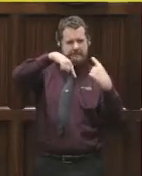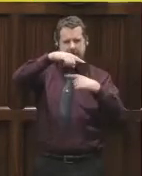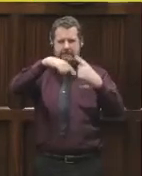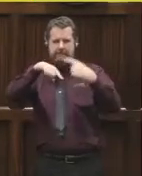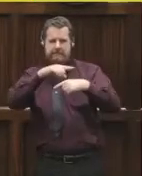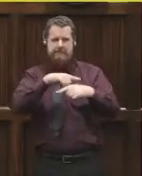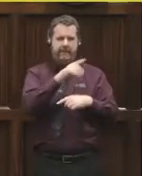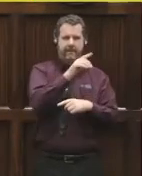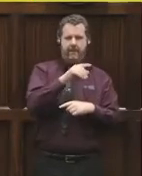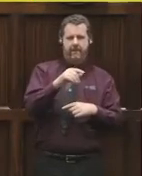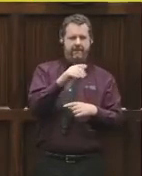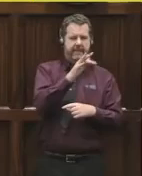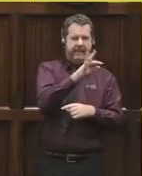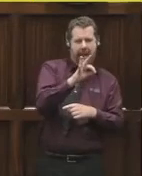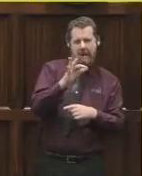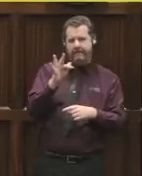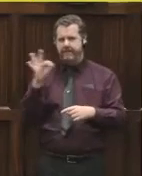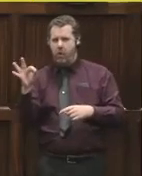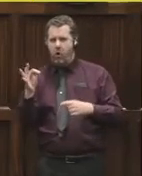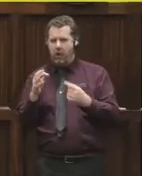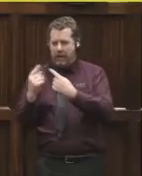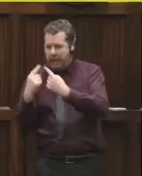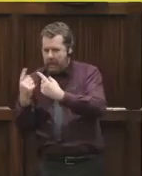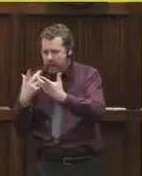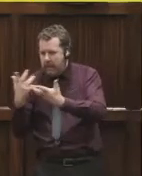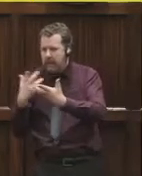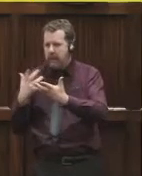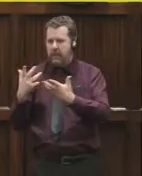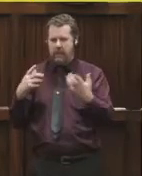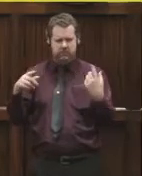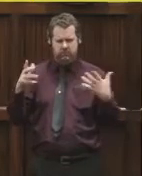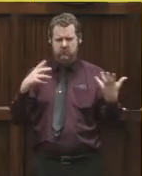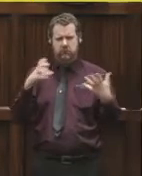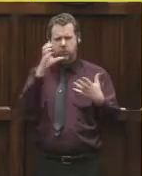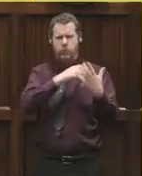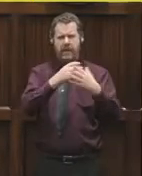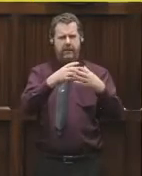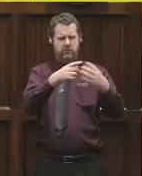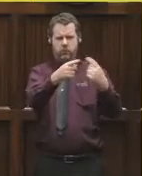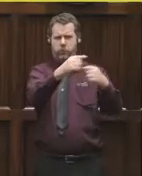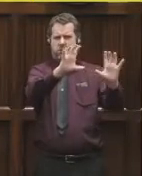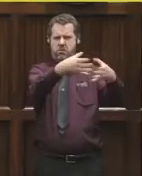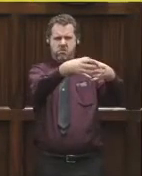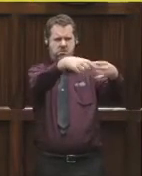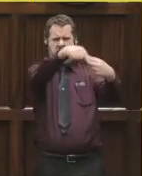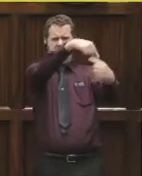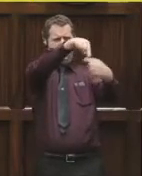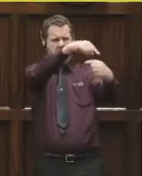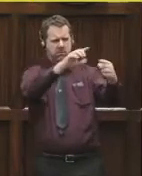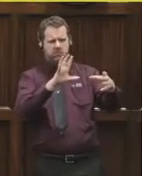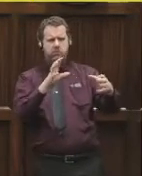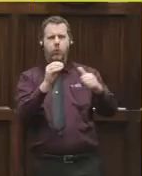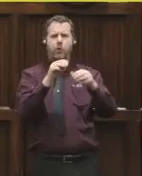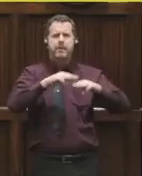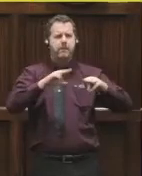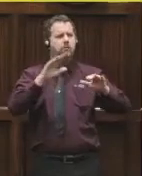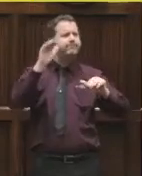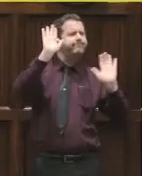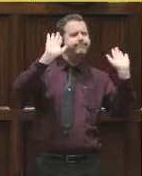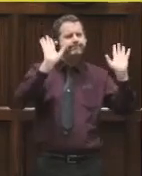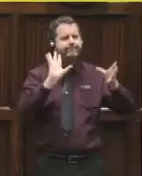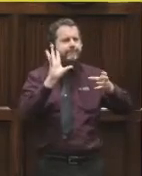and Fianna Fáil on this, to the point where it seems to be excluding other people in terms of having an input into this important